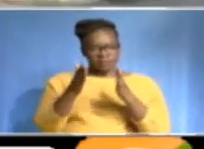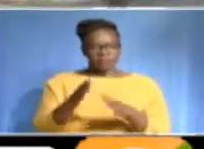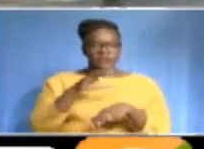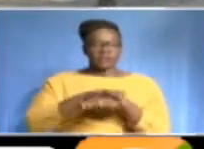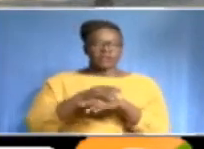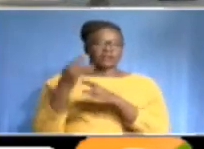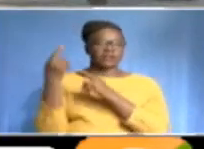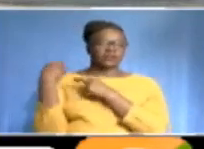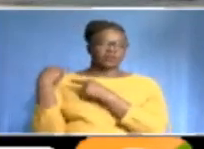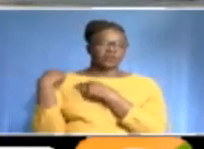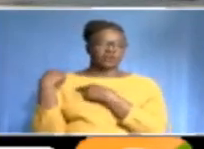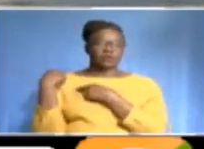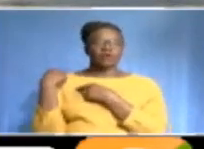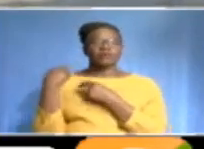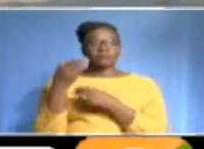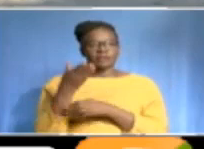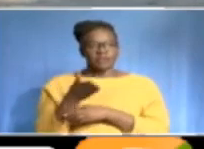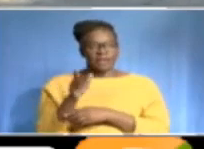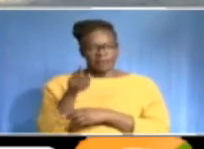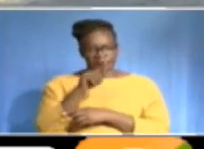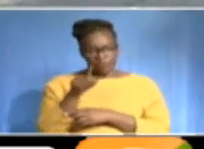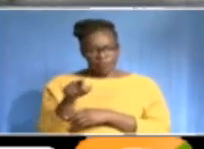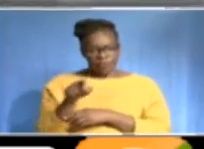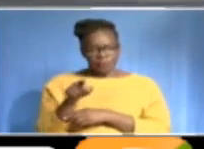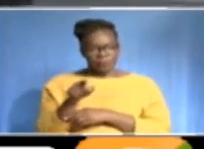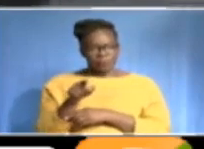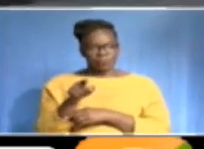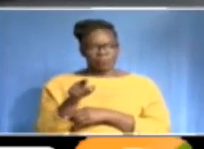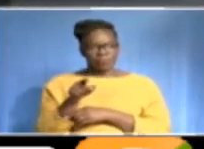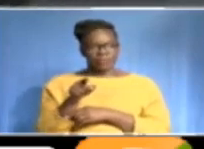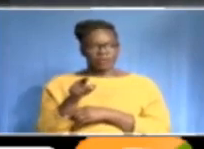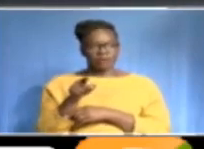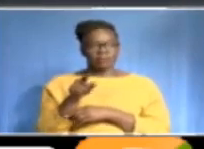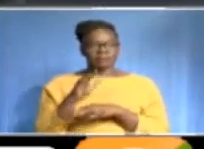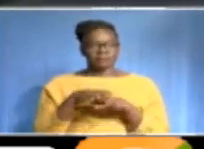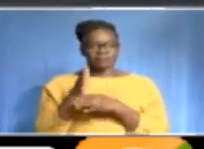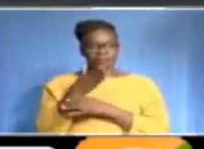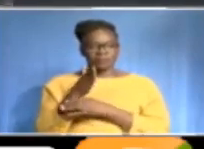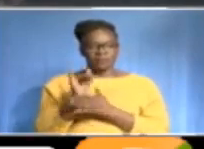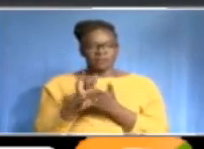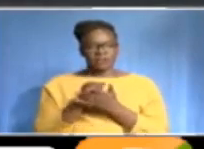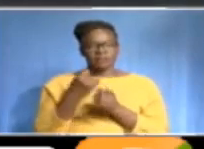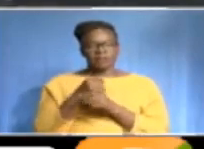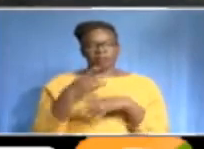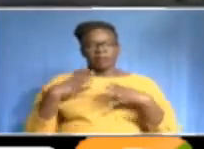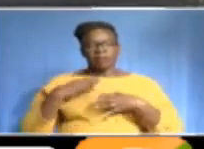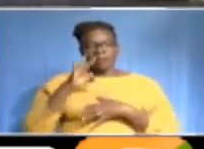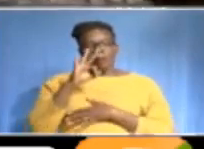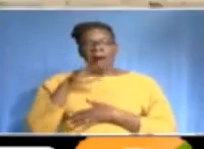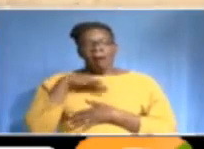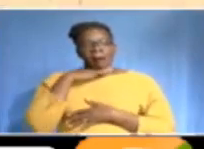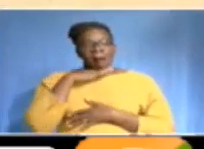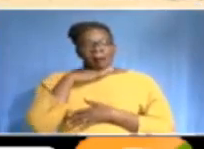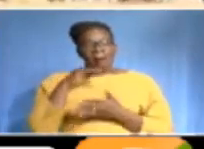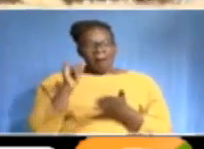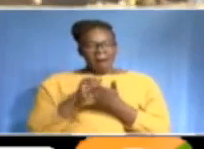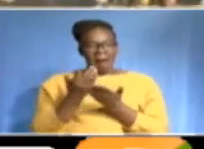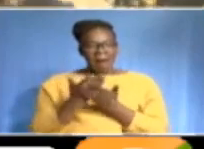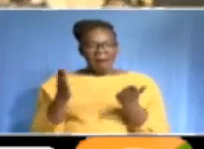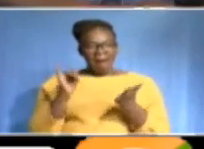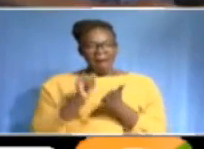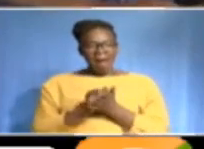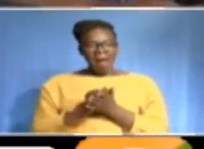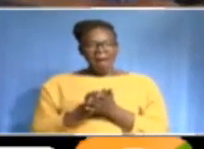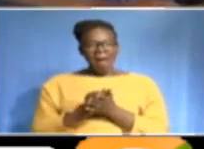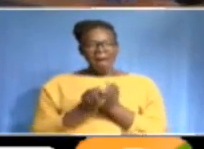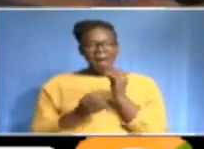that were committed in that particular day, that fateful day that saw the death of the three. This is something that was